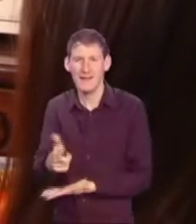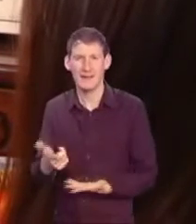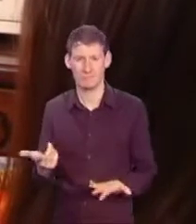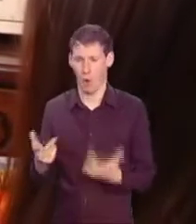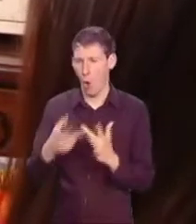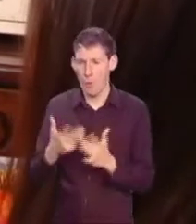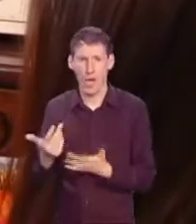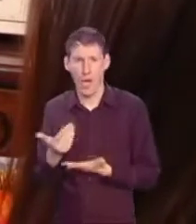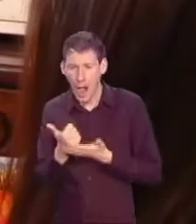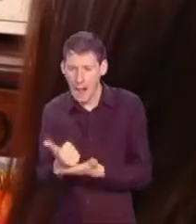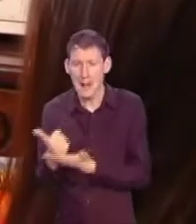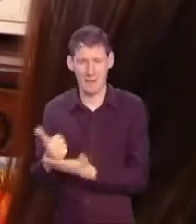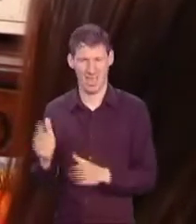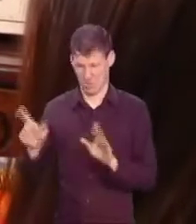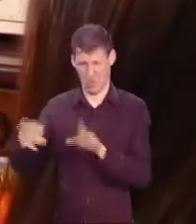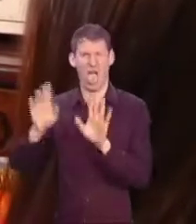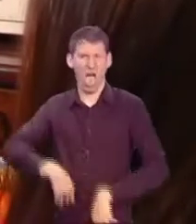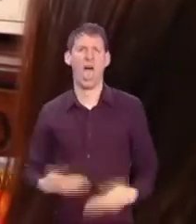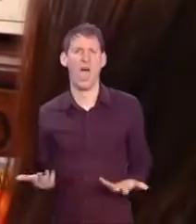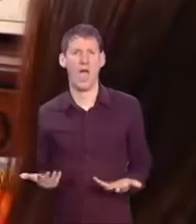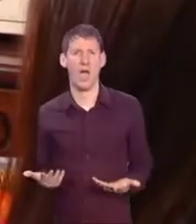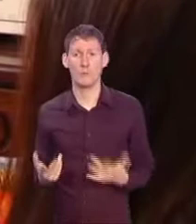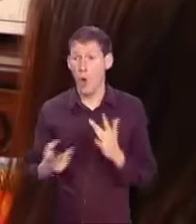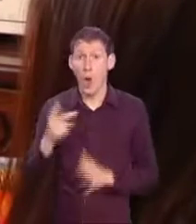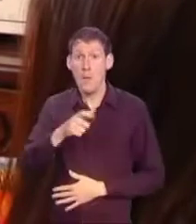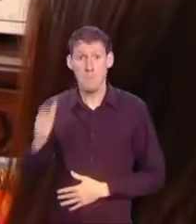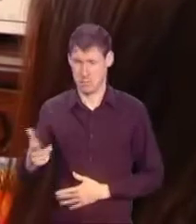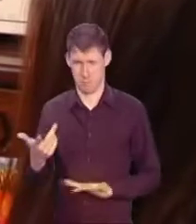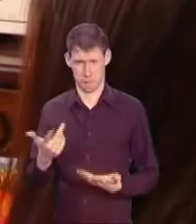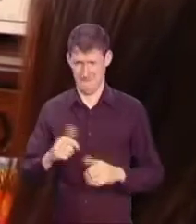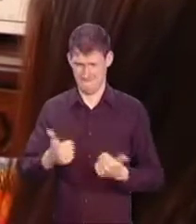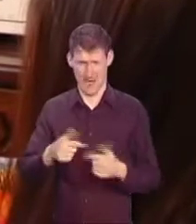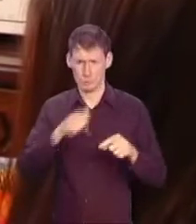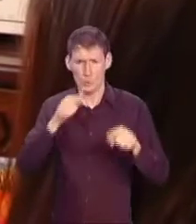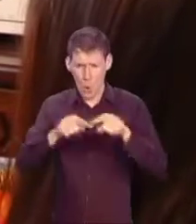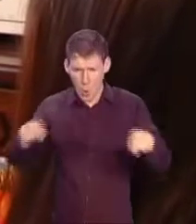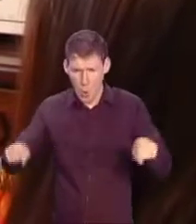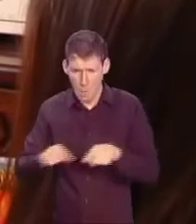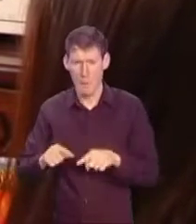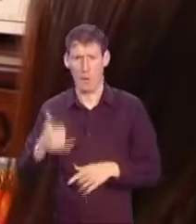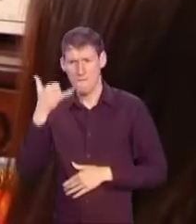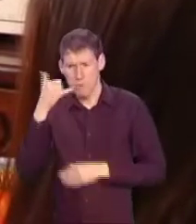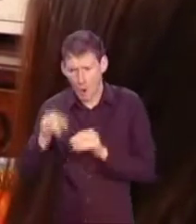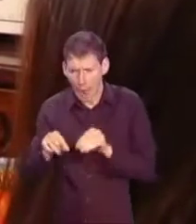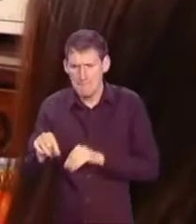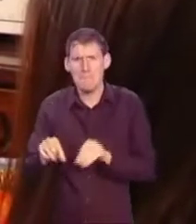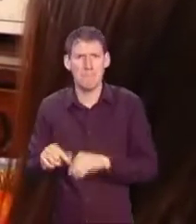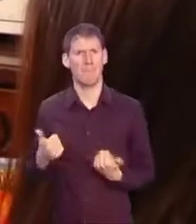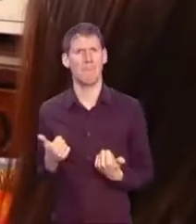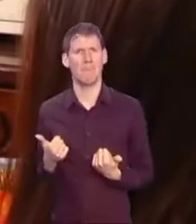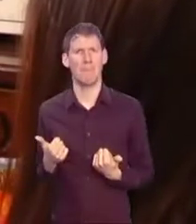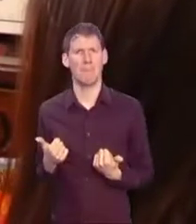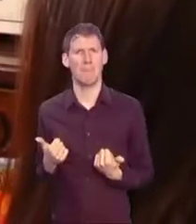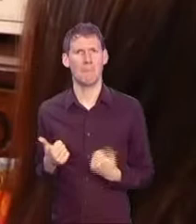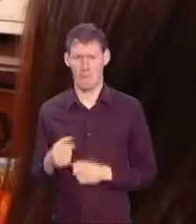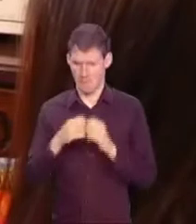other stuff that you've got to help. I don't know anybody else who has any trouble using a loop system or an amplified phone.